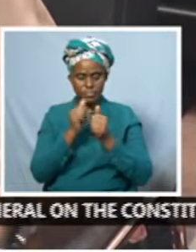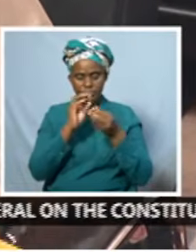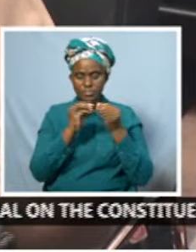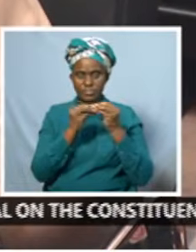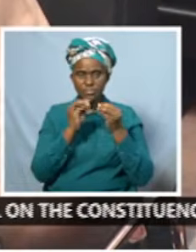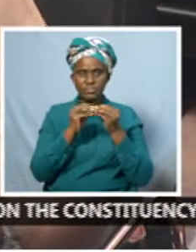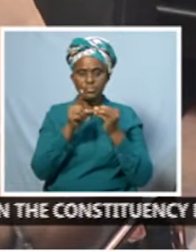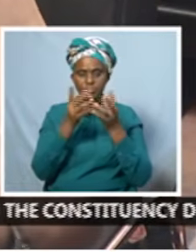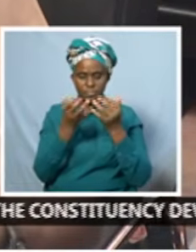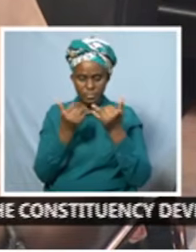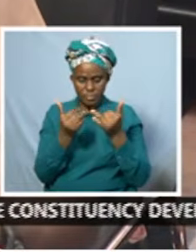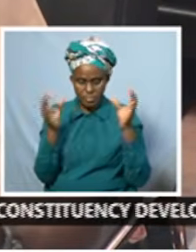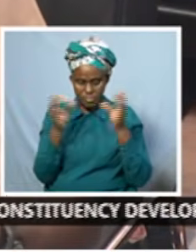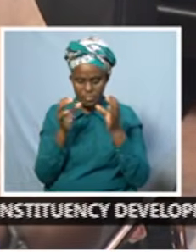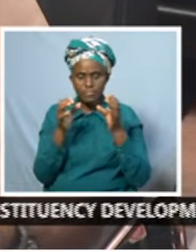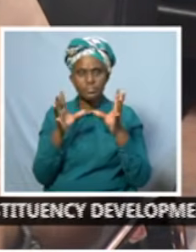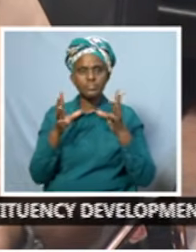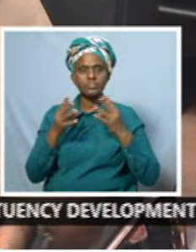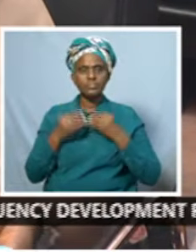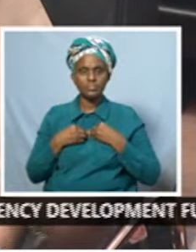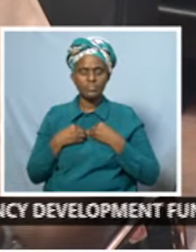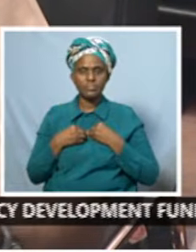figure do you want your committee to take?